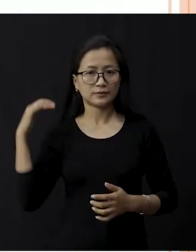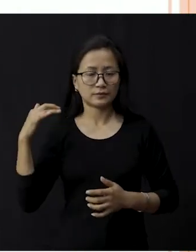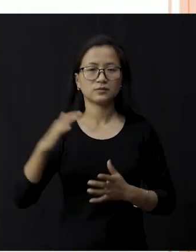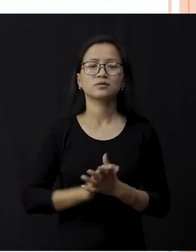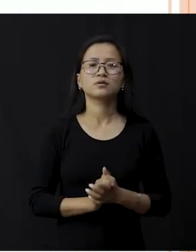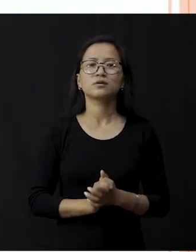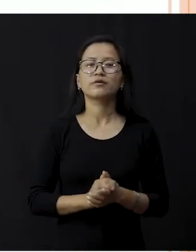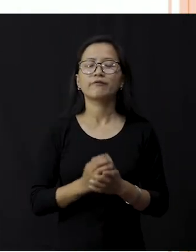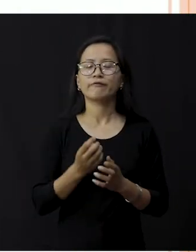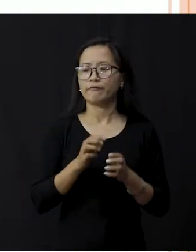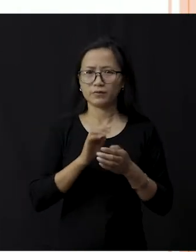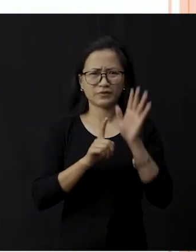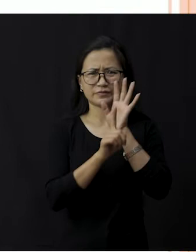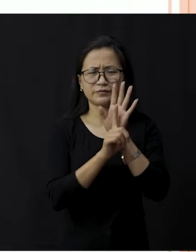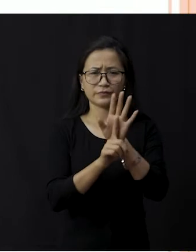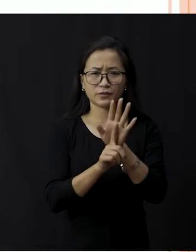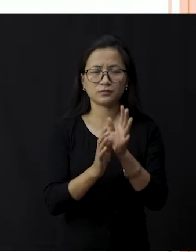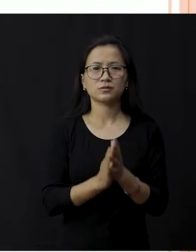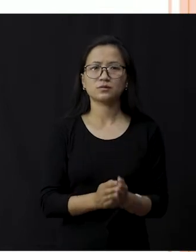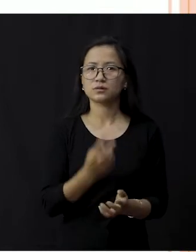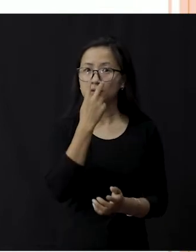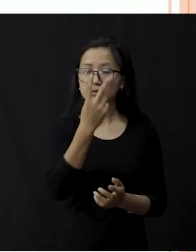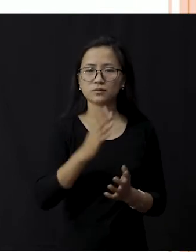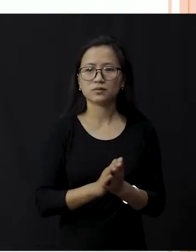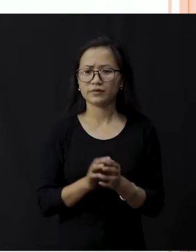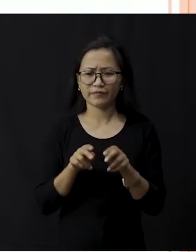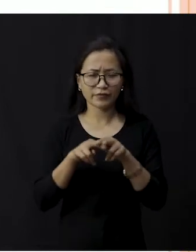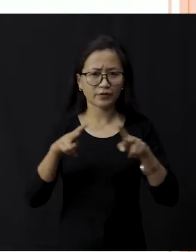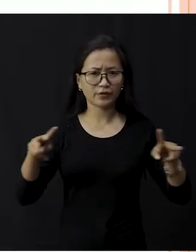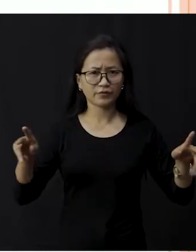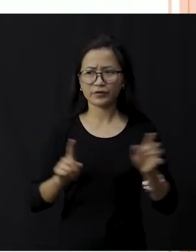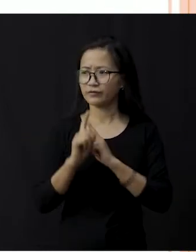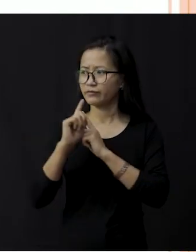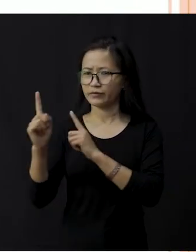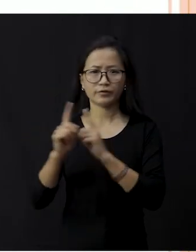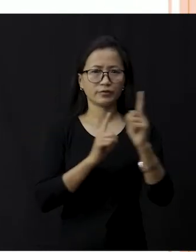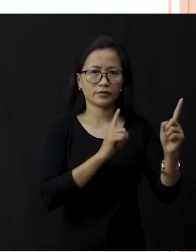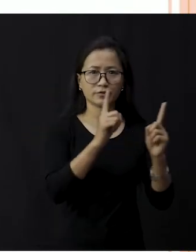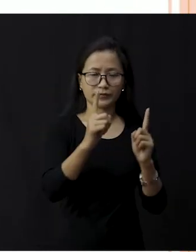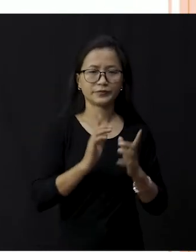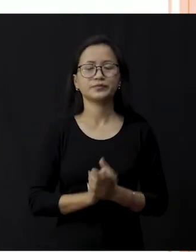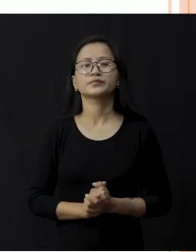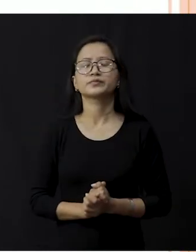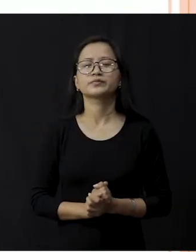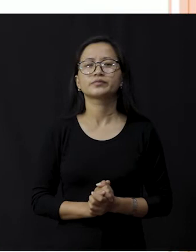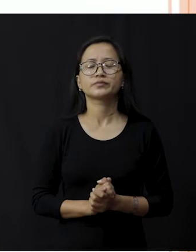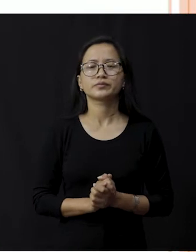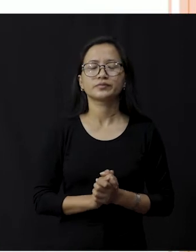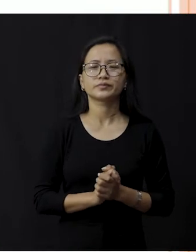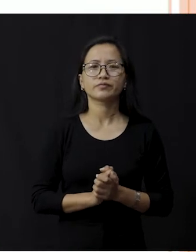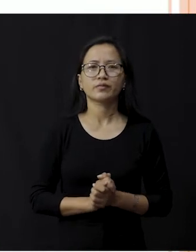lion facing in the different directions. You will see a four-headed lion facing into